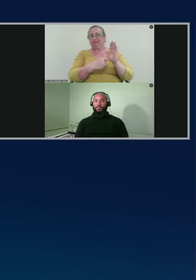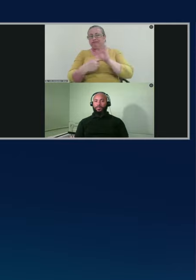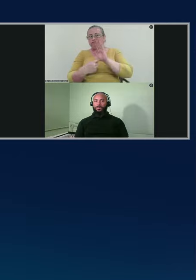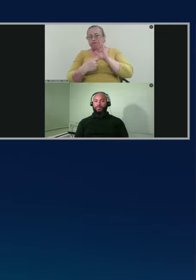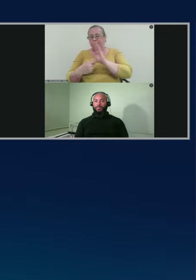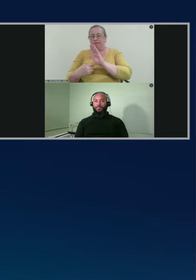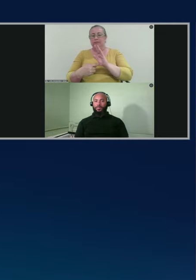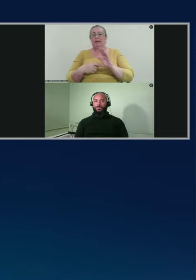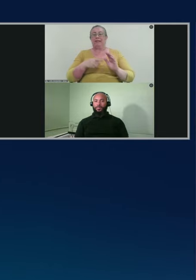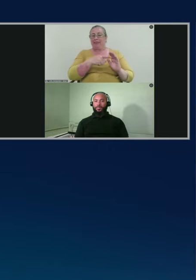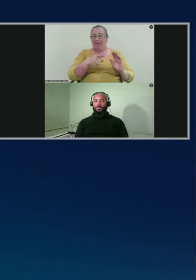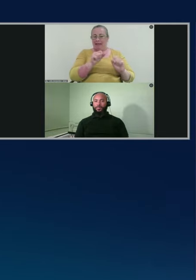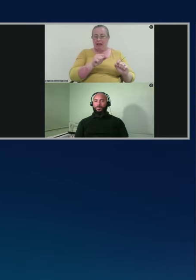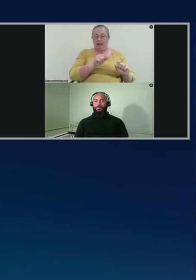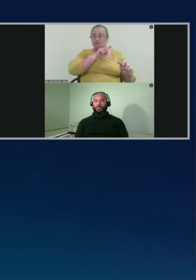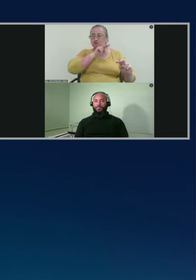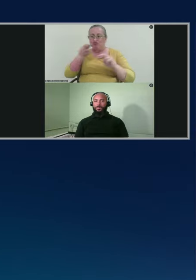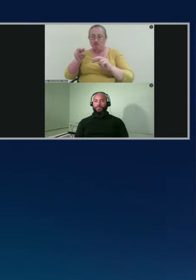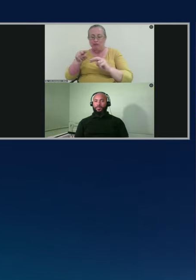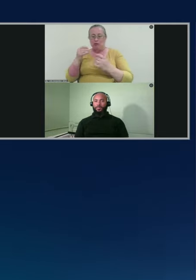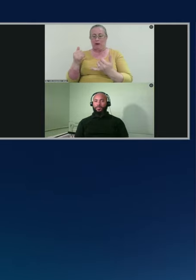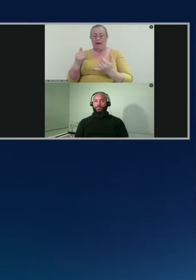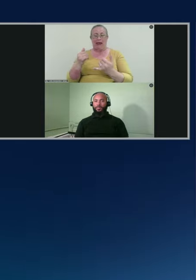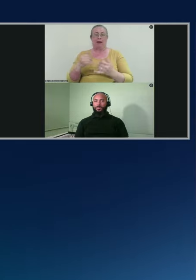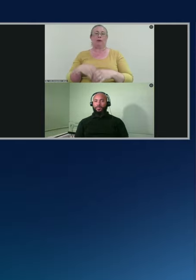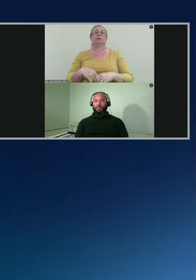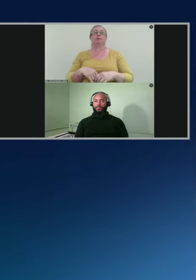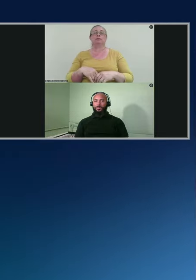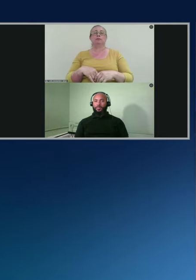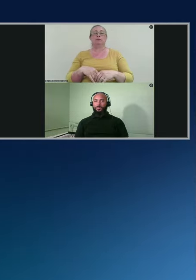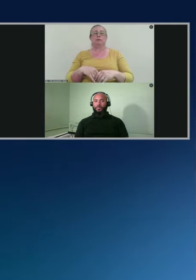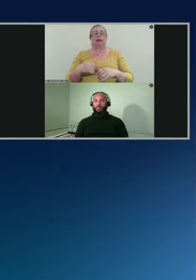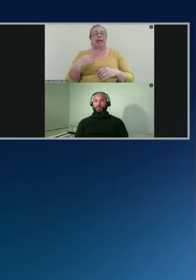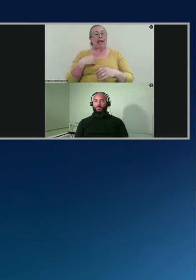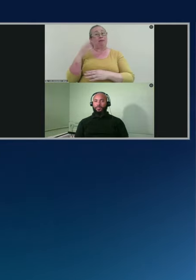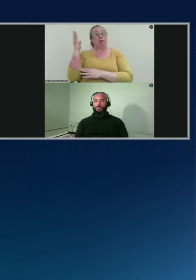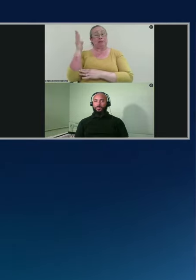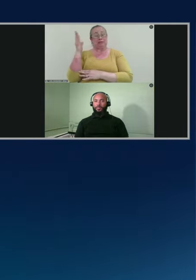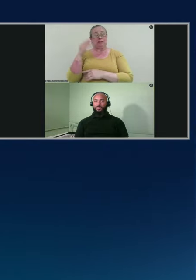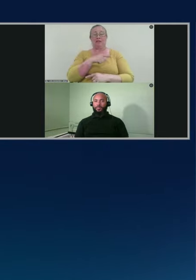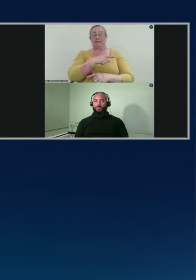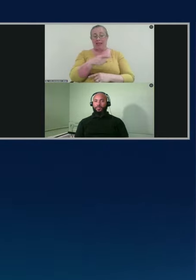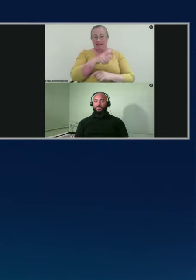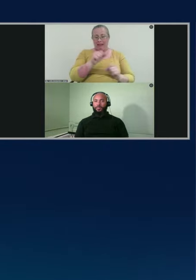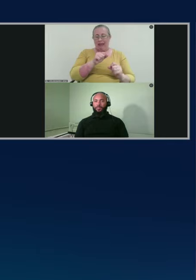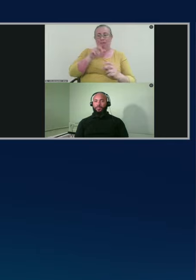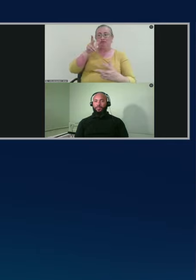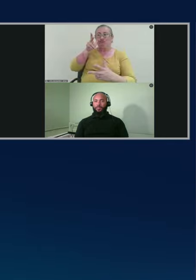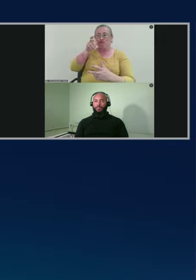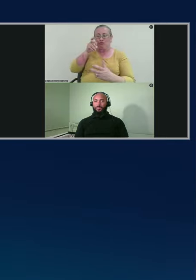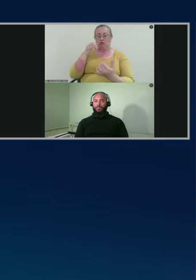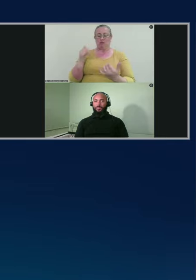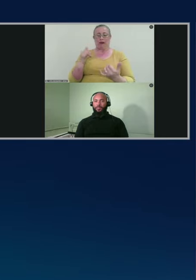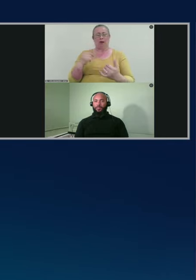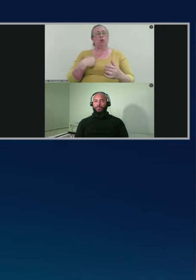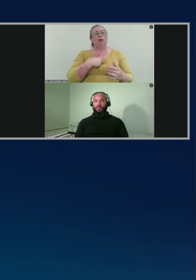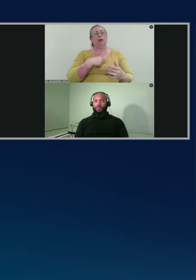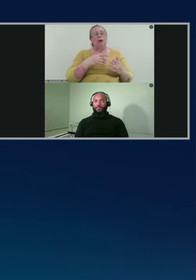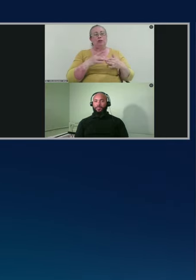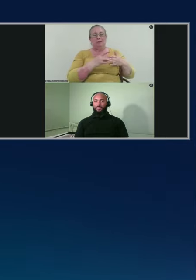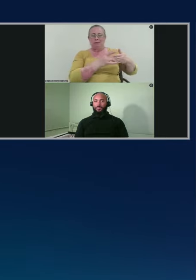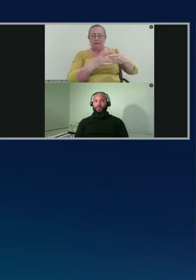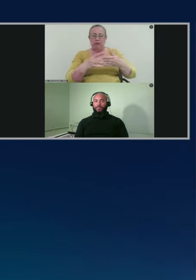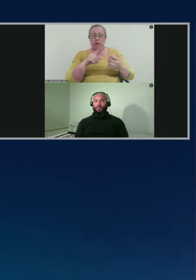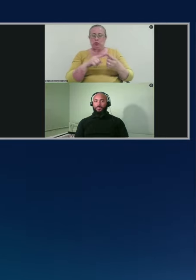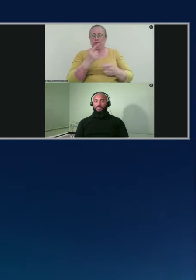consume right now. We have reInvent presentations that are out there for them to consume. So, we want to point them to the